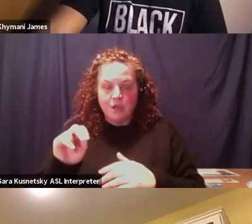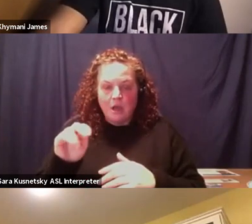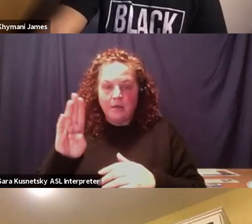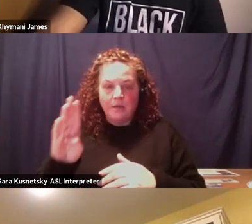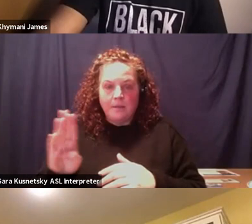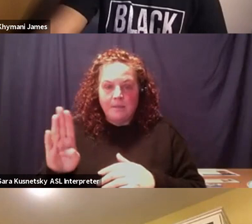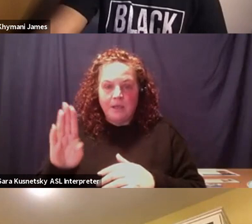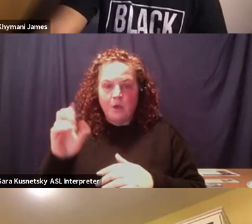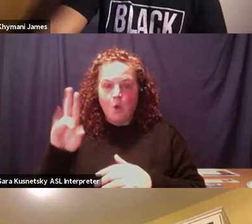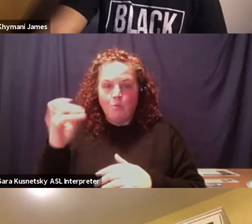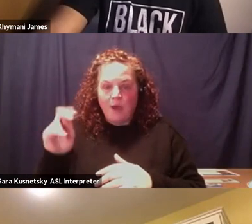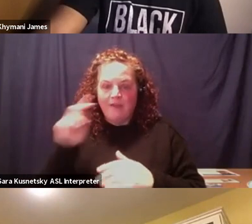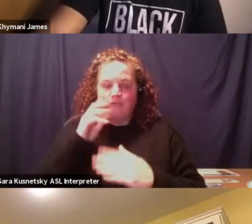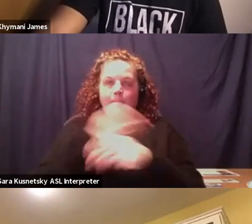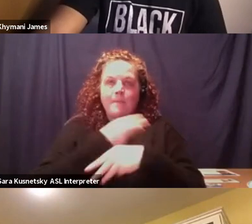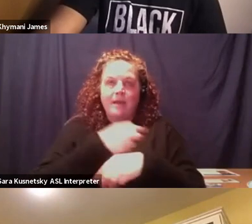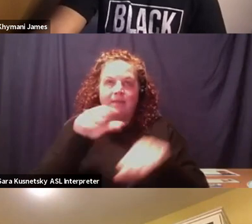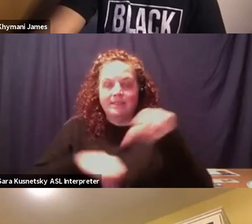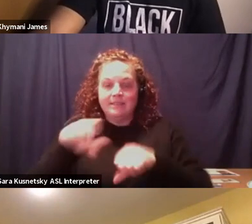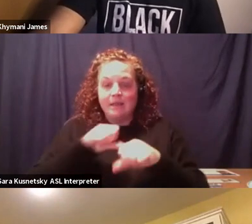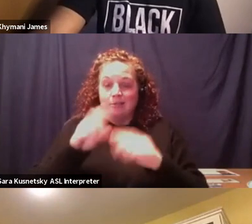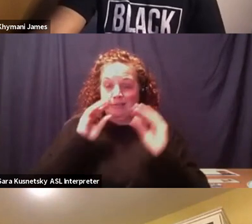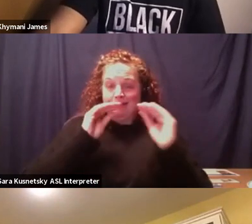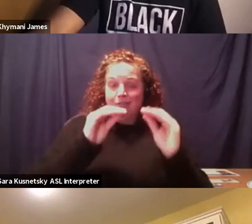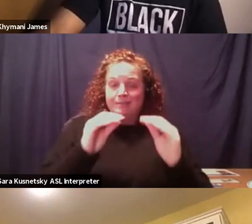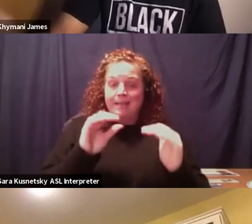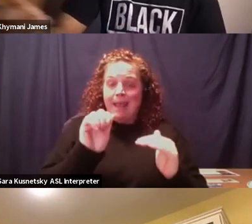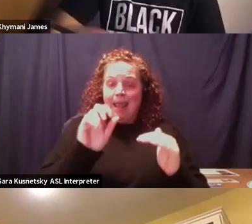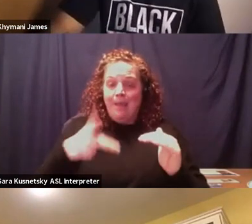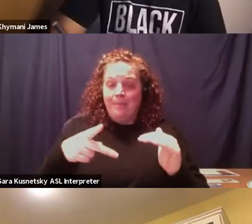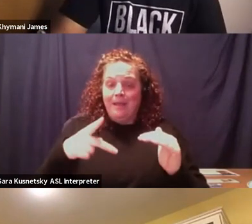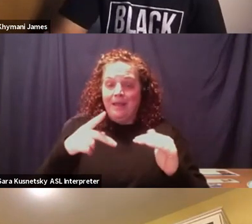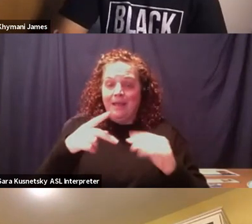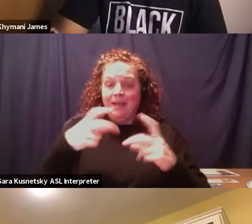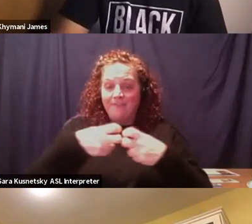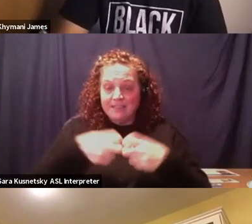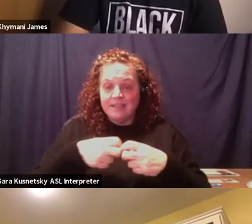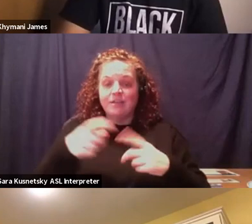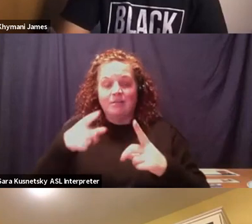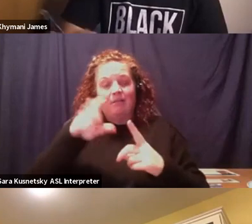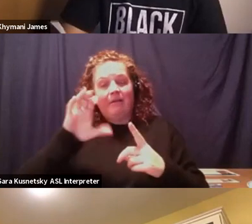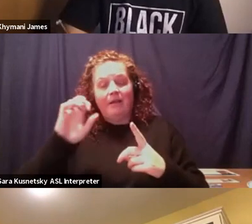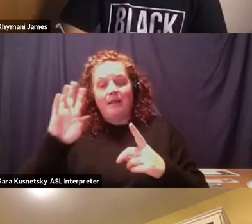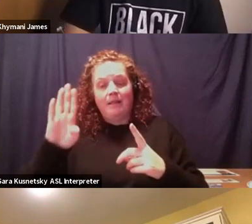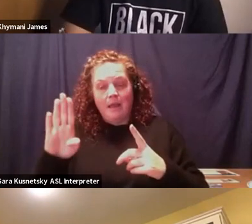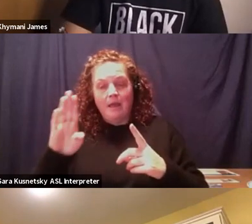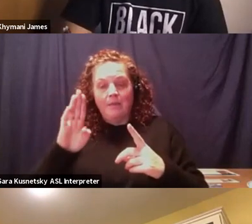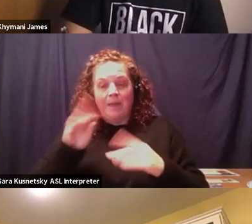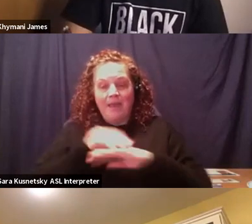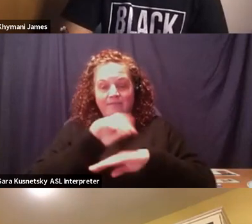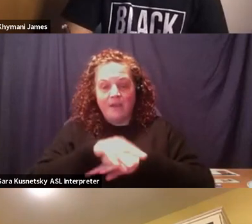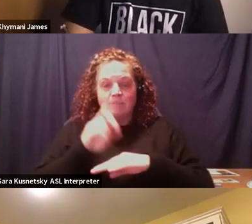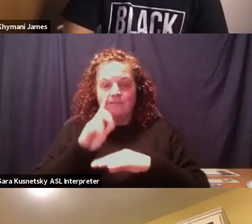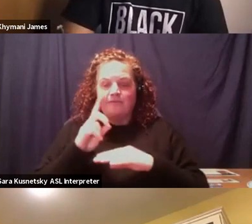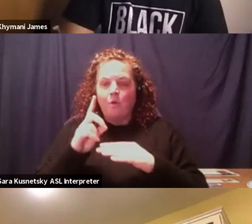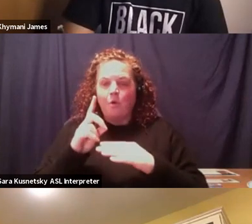Science. In addition to teaching physics and AP physics, she is the club advisor for the Student Immigration Movement chapter